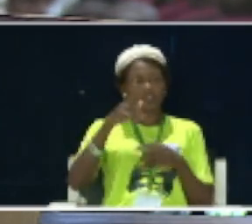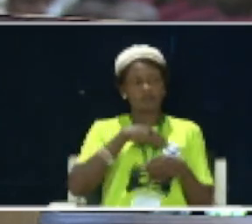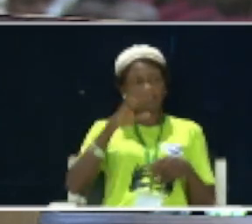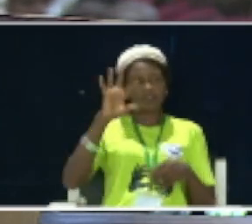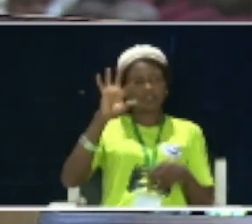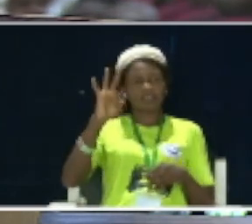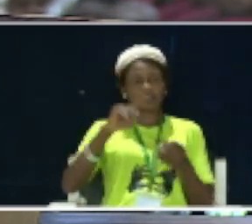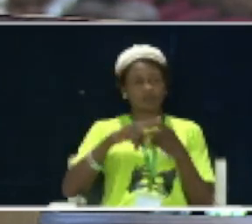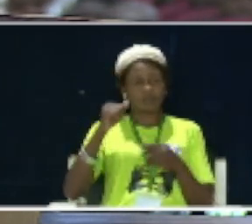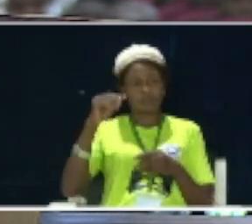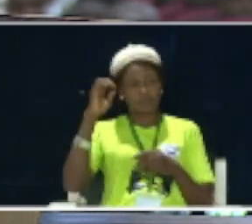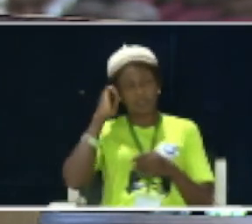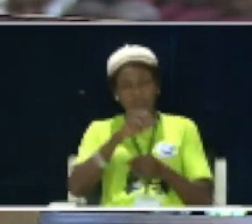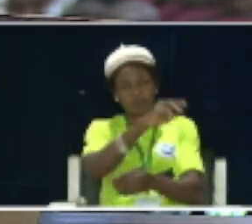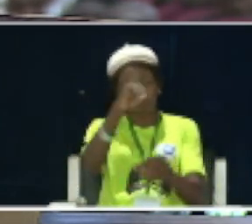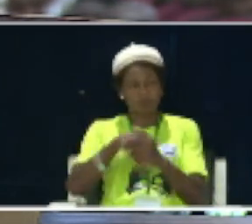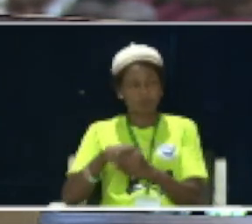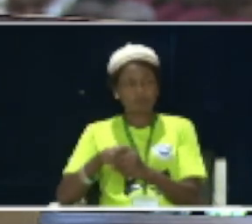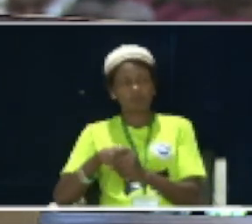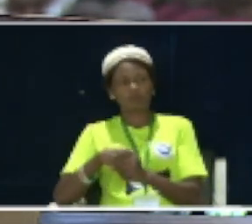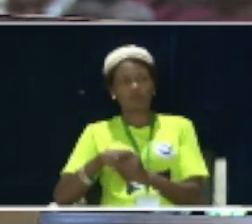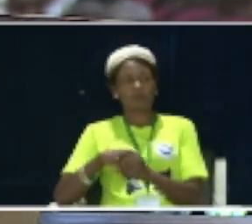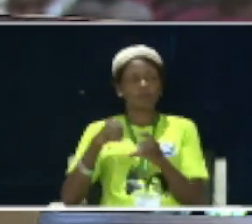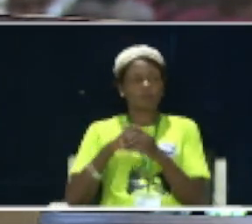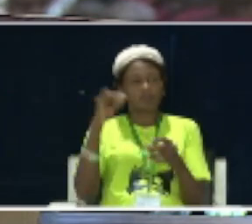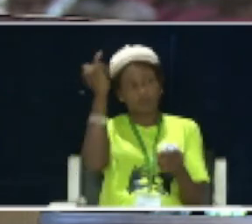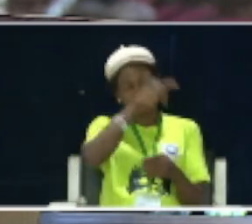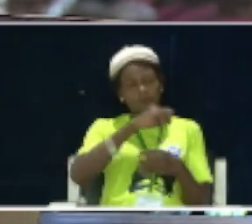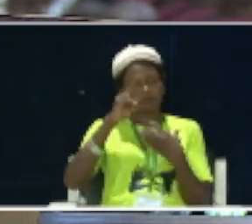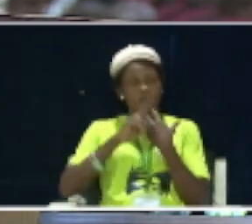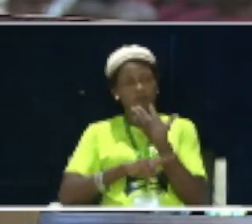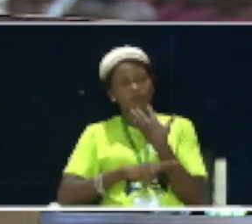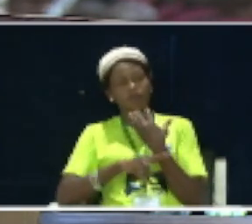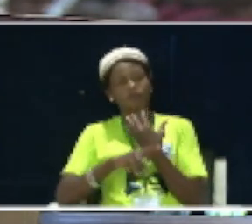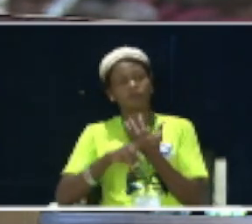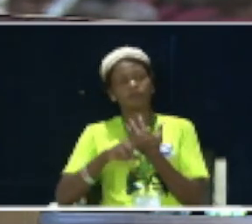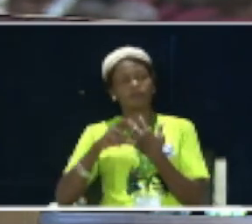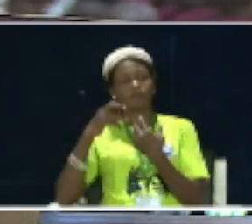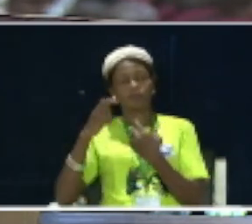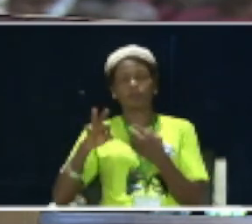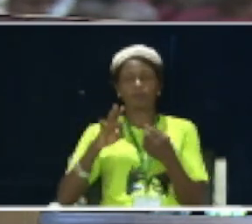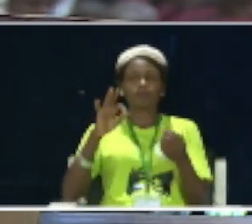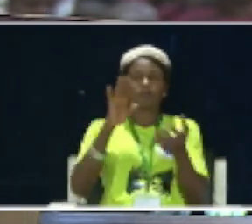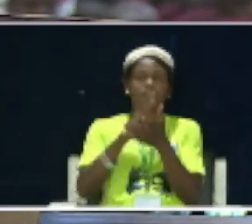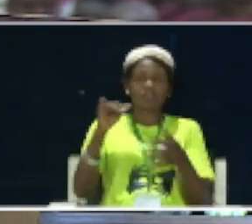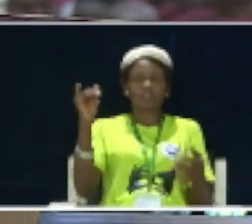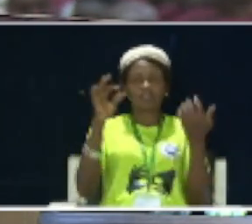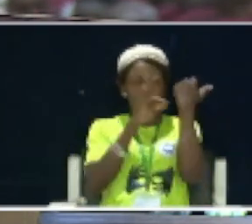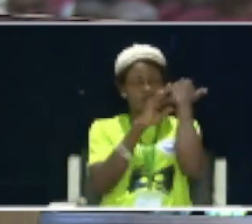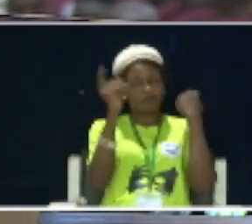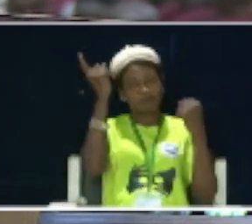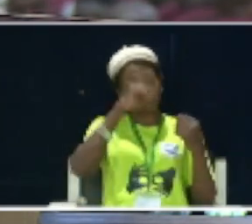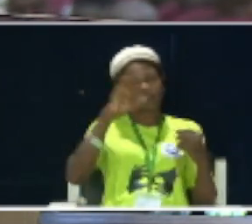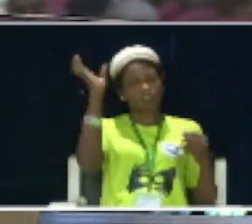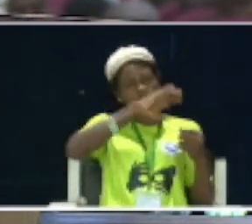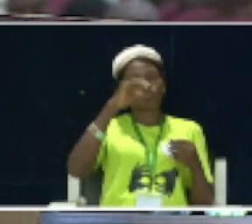He ventured into the foolishness of marrying foreign women, being unequally